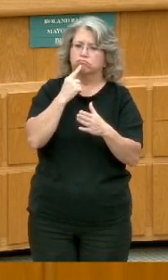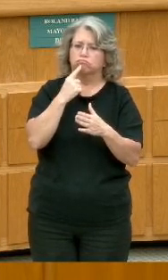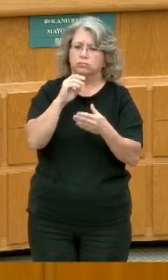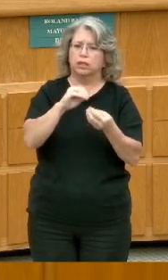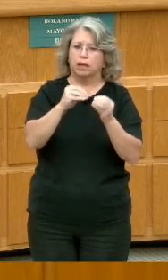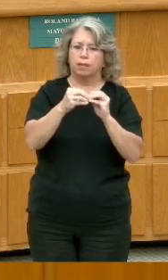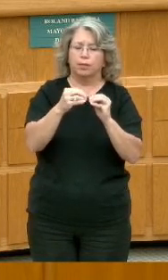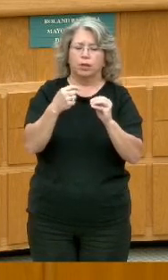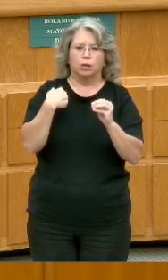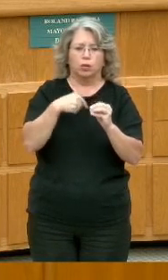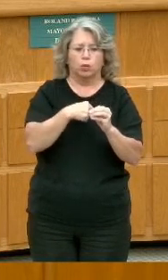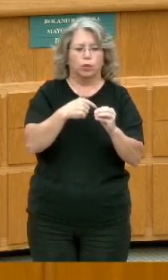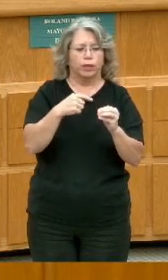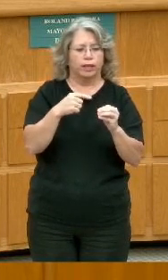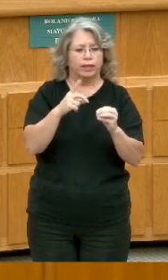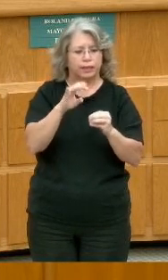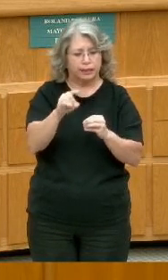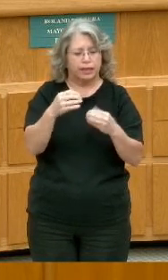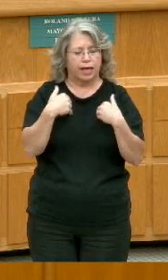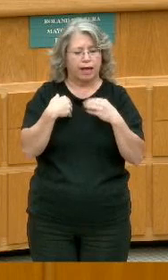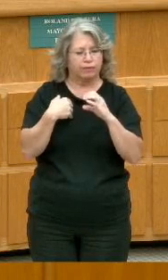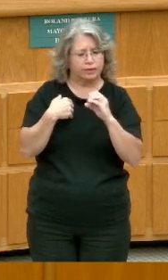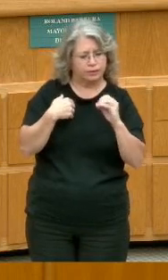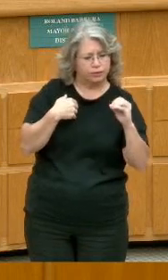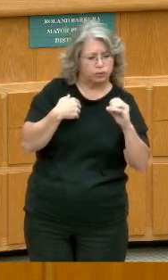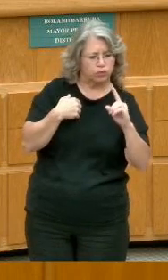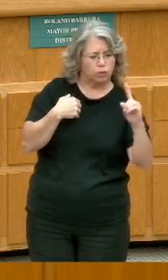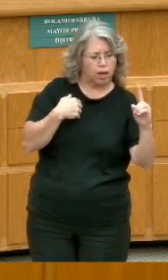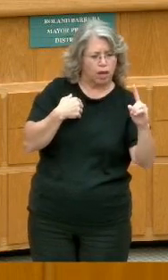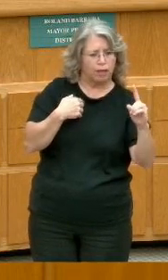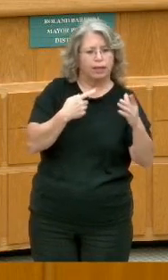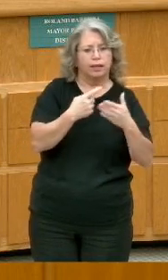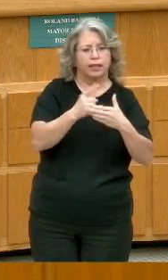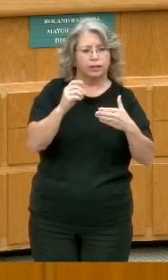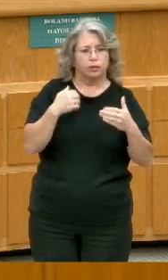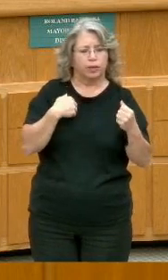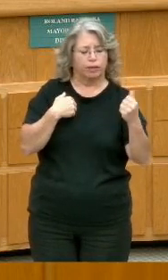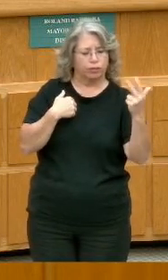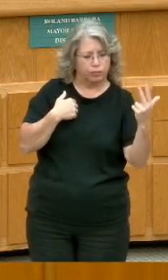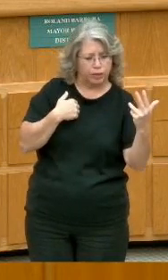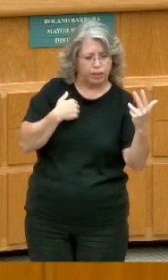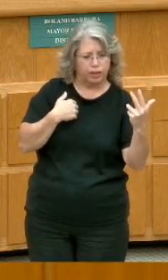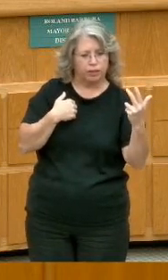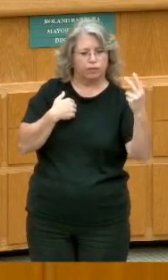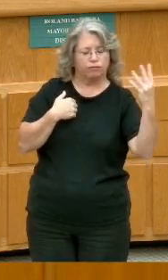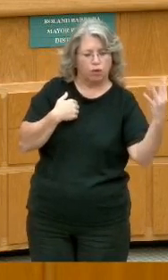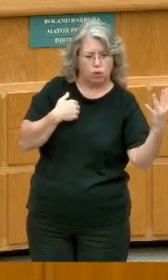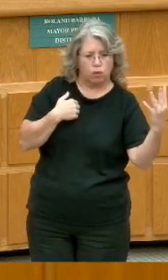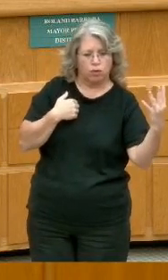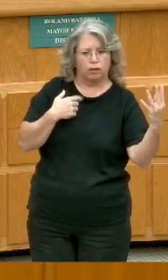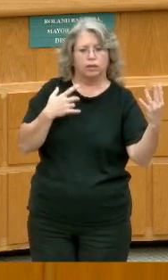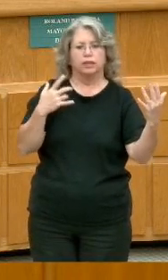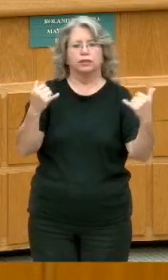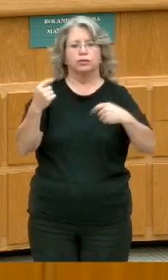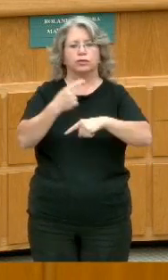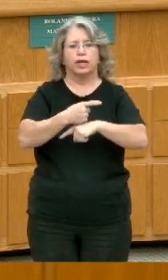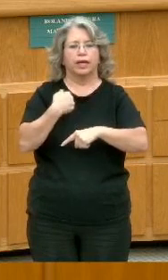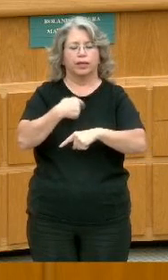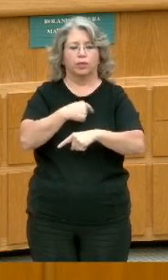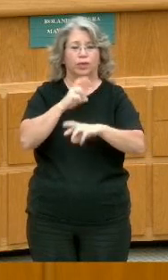couple of zeros and ones, but you can see last week we had 3, then 4. Today we're reporting